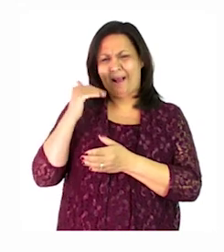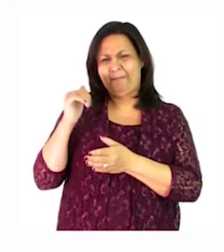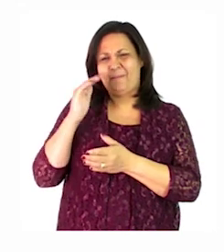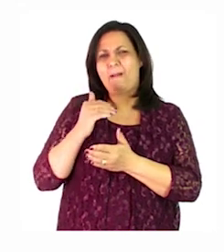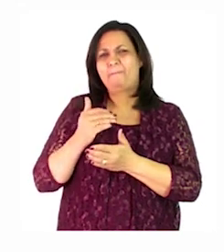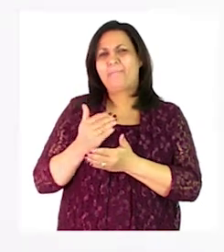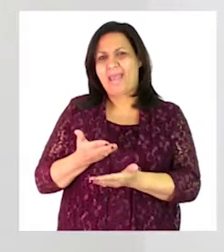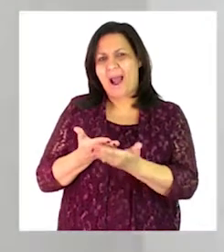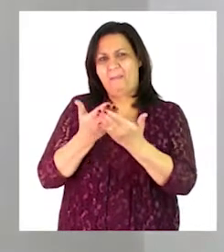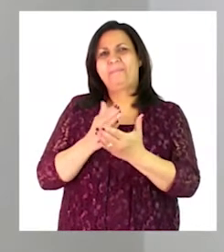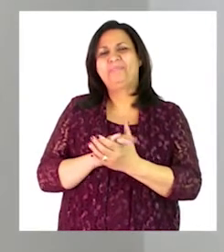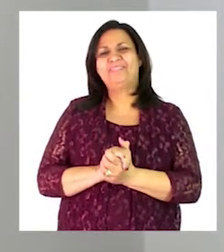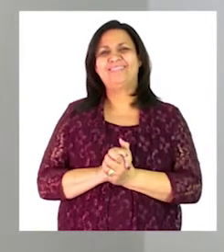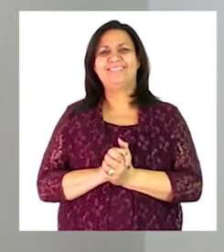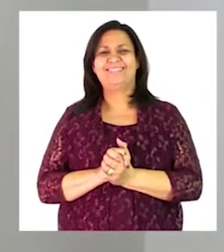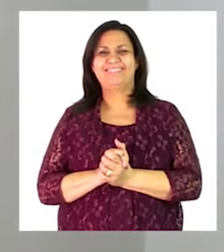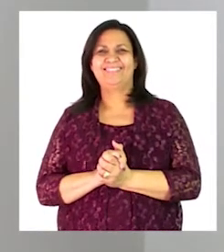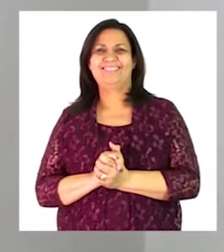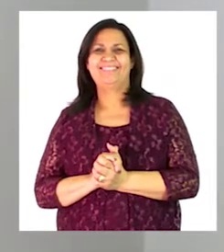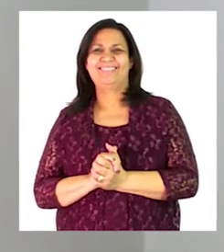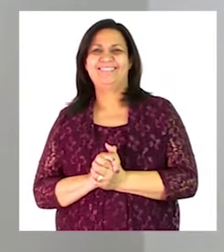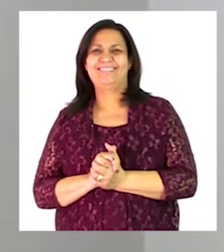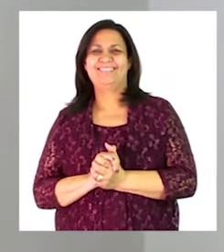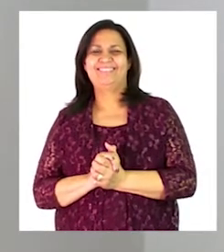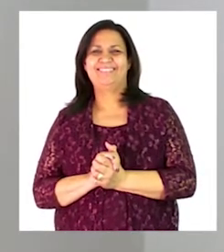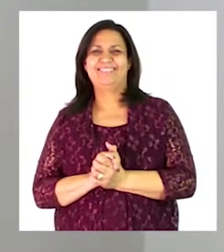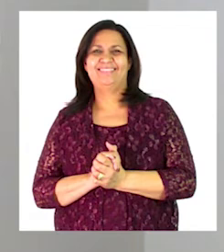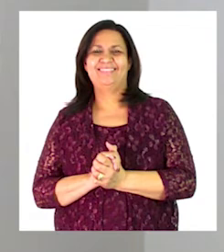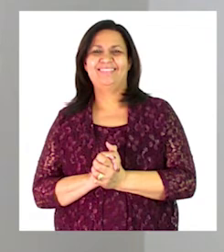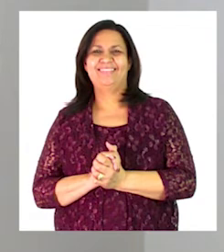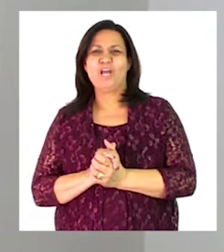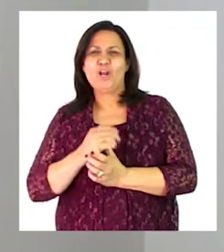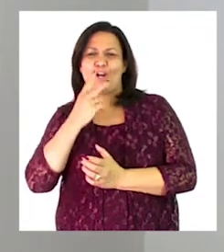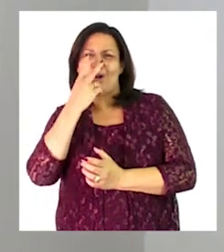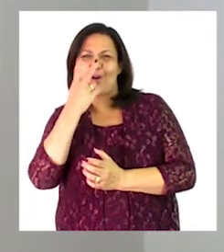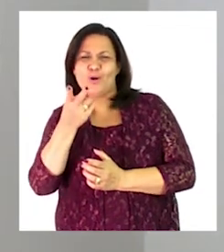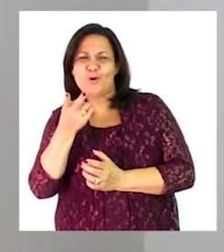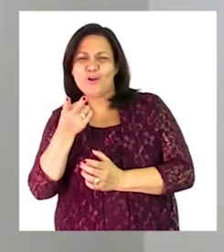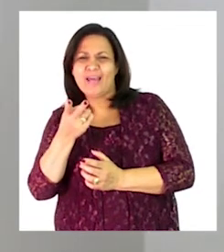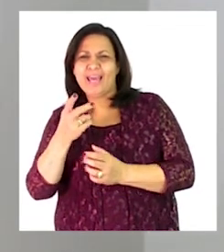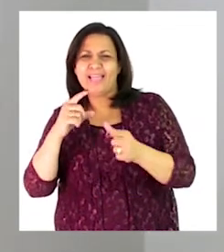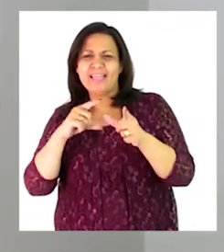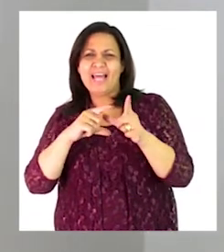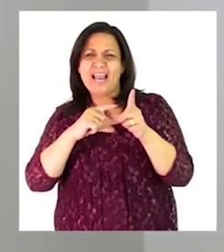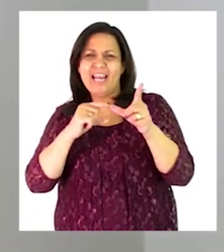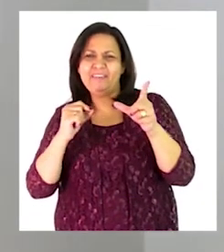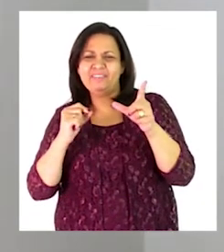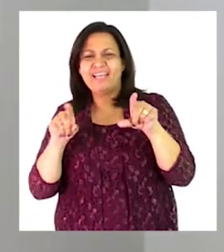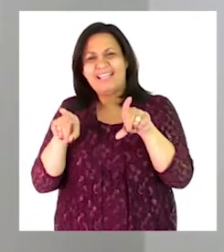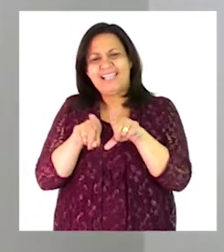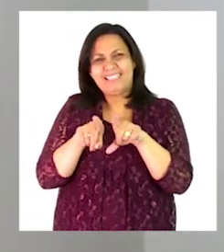the board and help me find similar